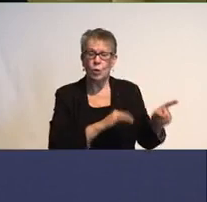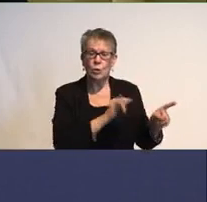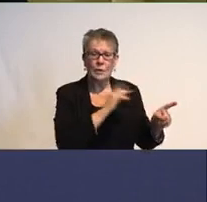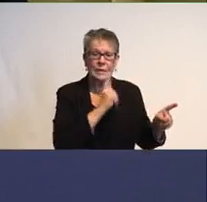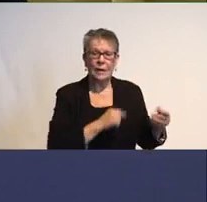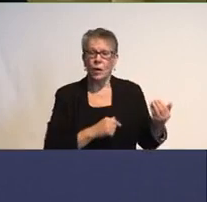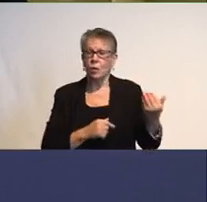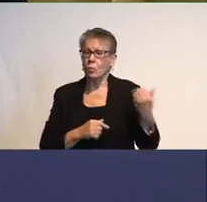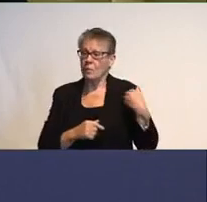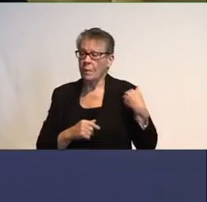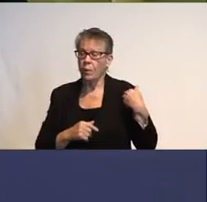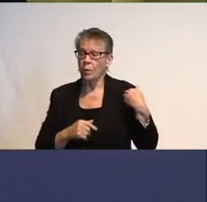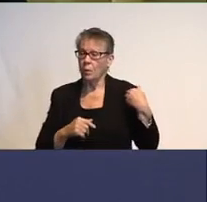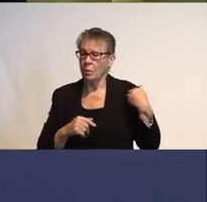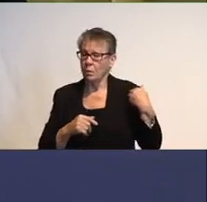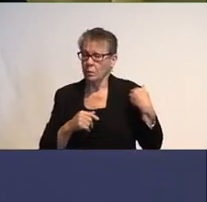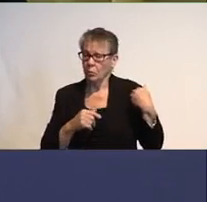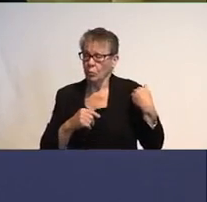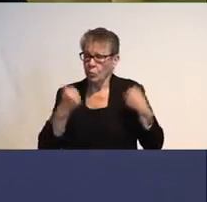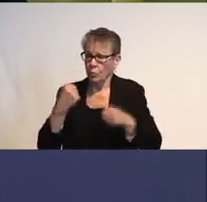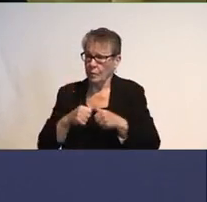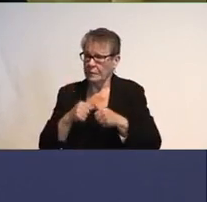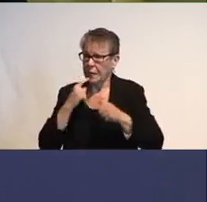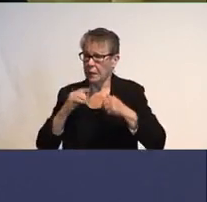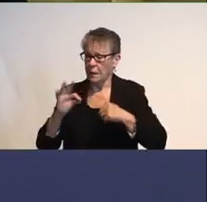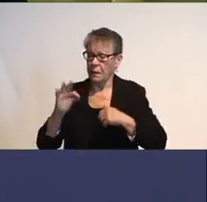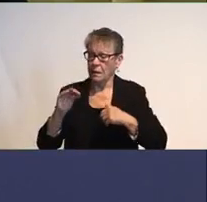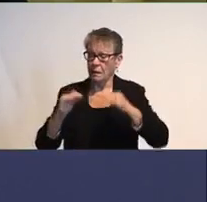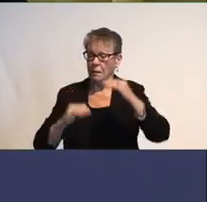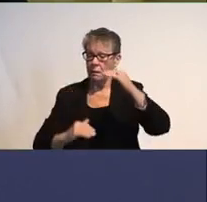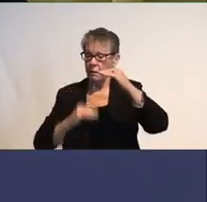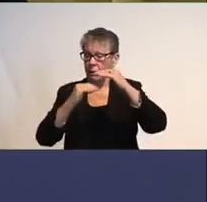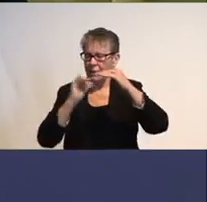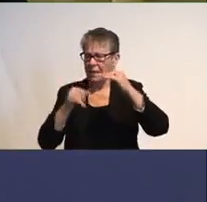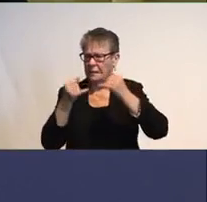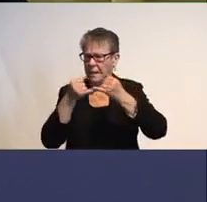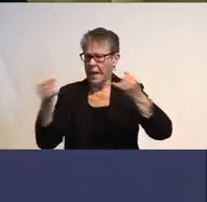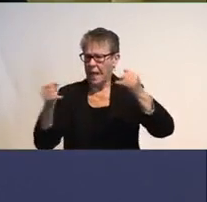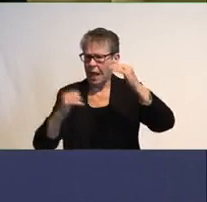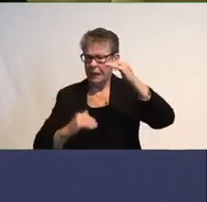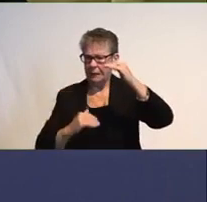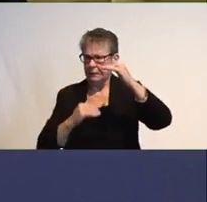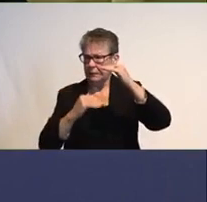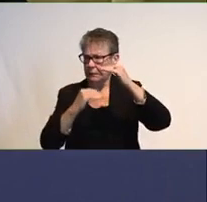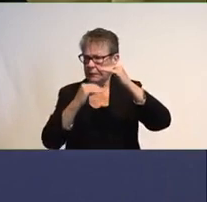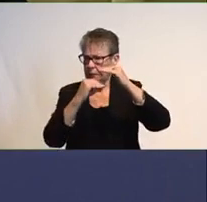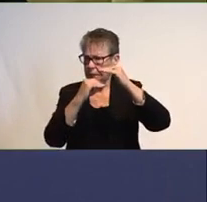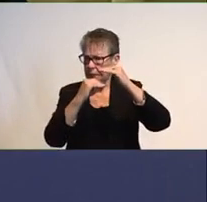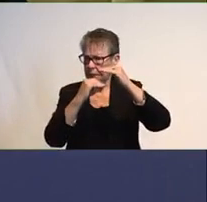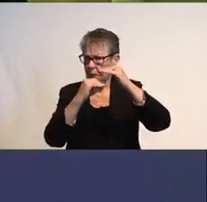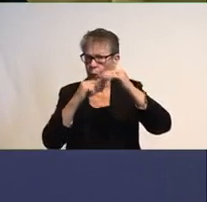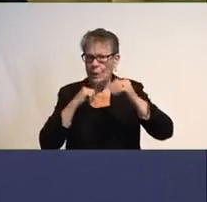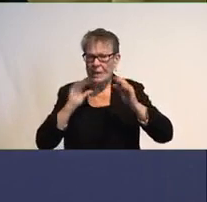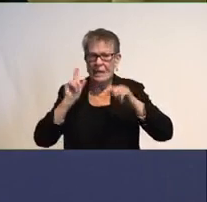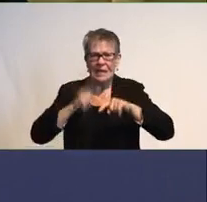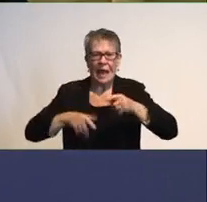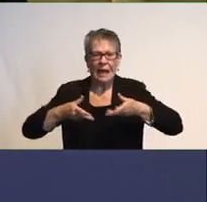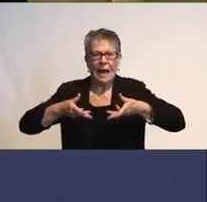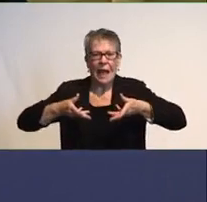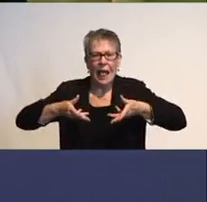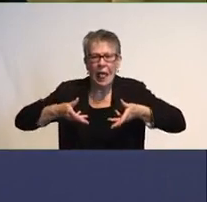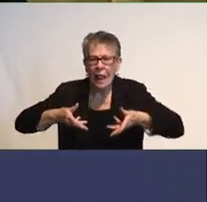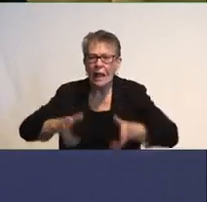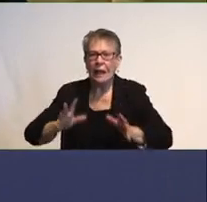capacity threshold. The one thing we cannot allow to happen is our healthcare system's capacities to be